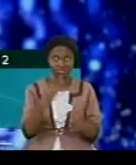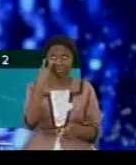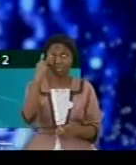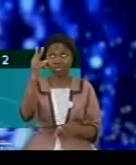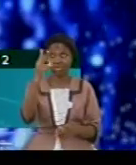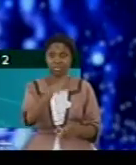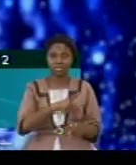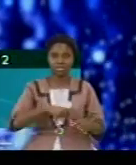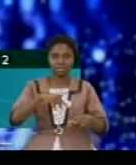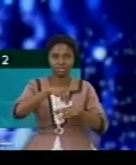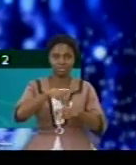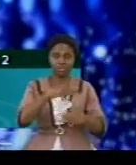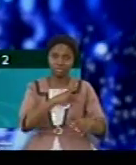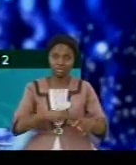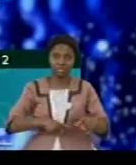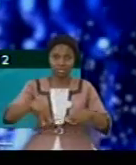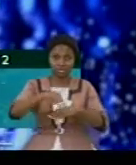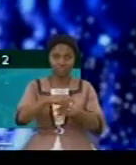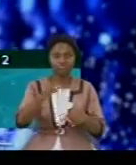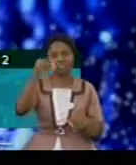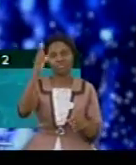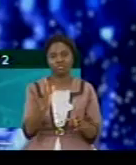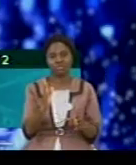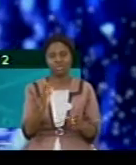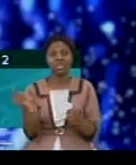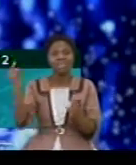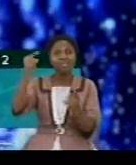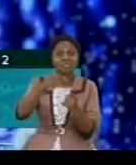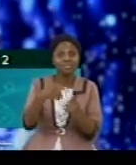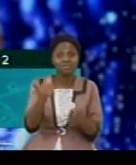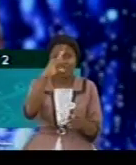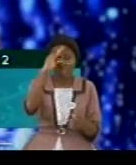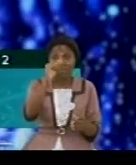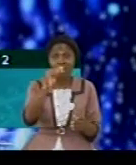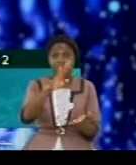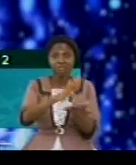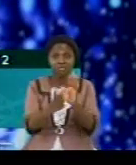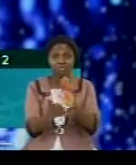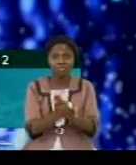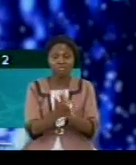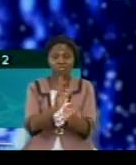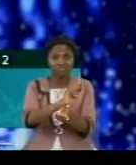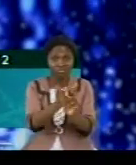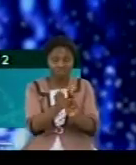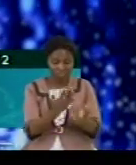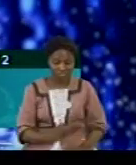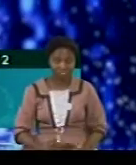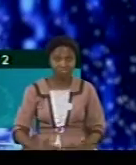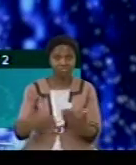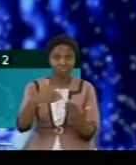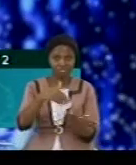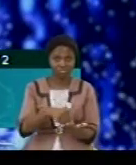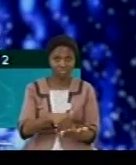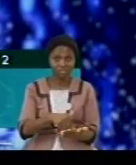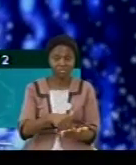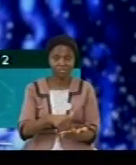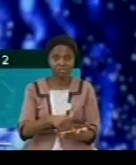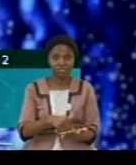Except a man be born again. There is need for the new birth. The first birth was a birth into sin,